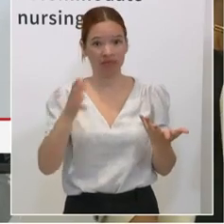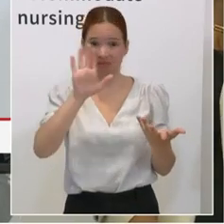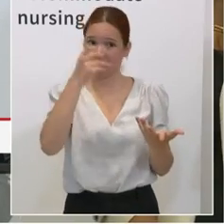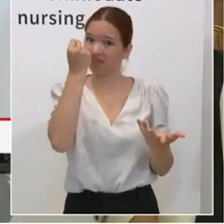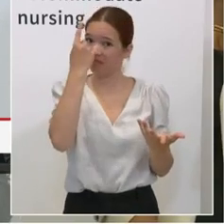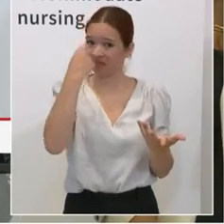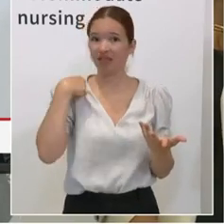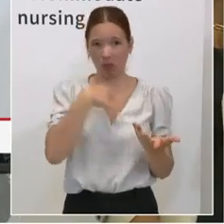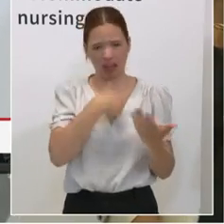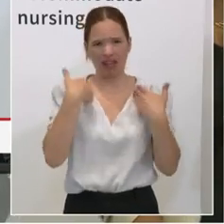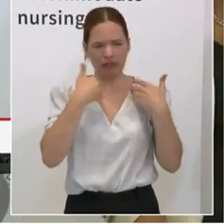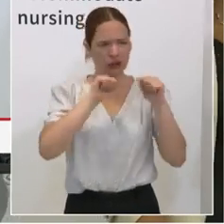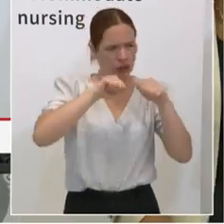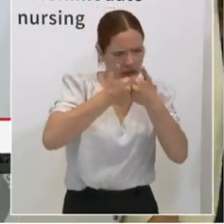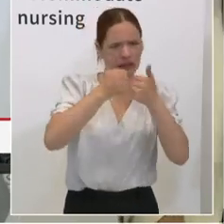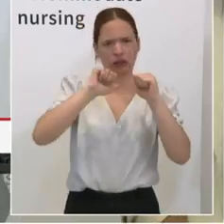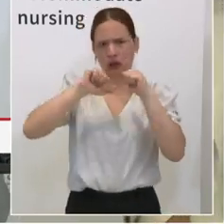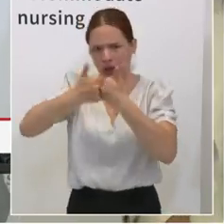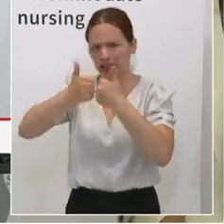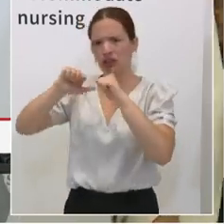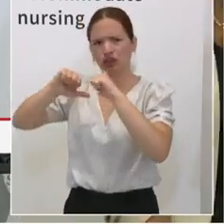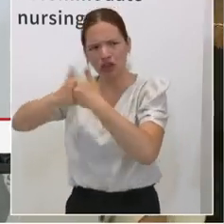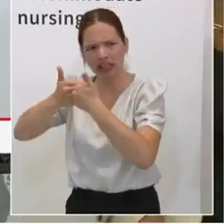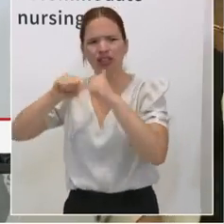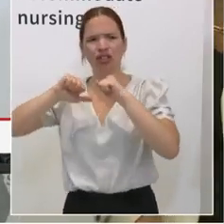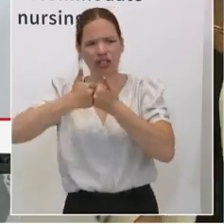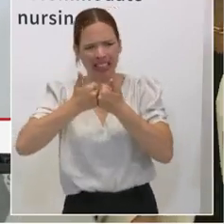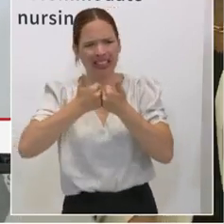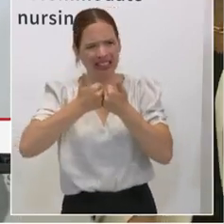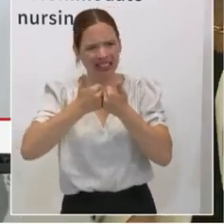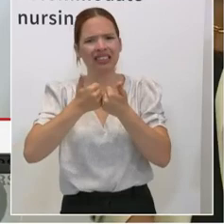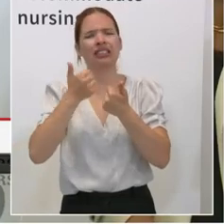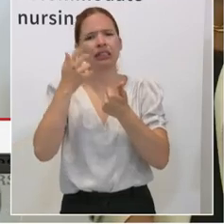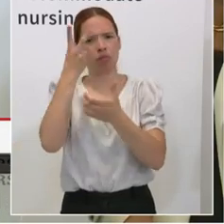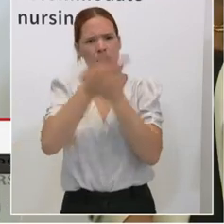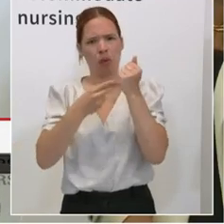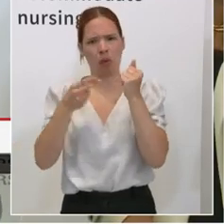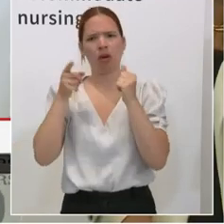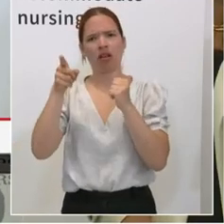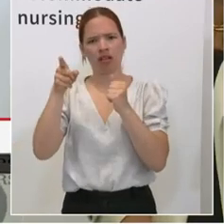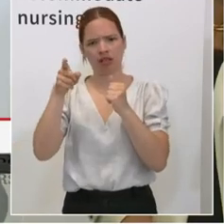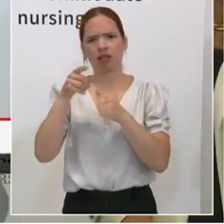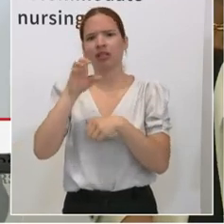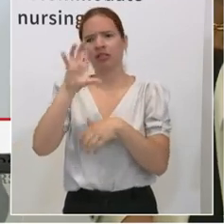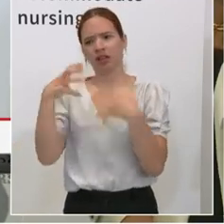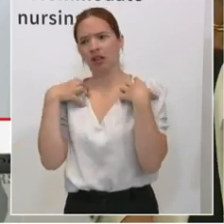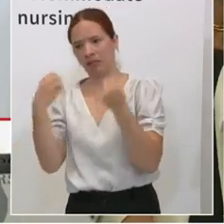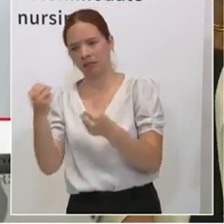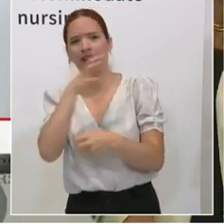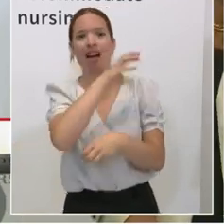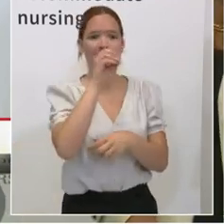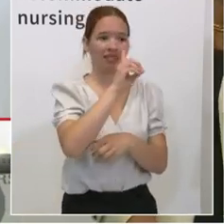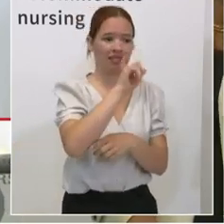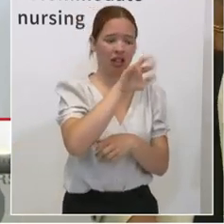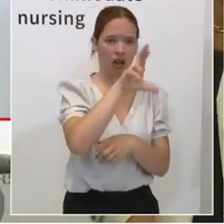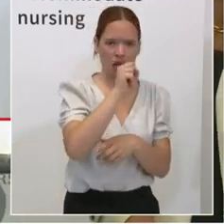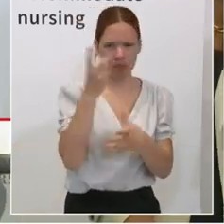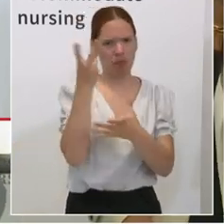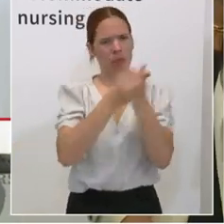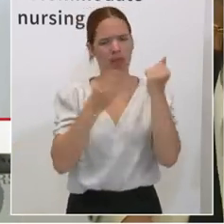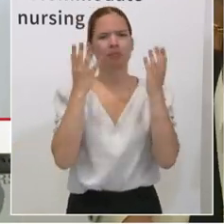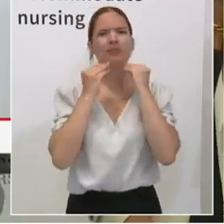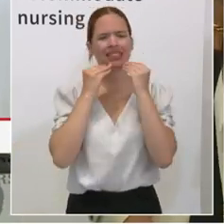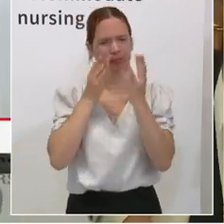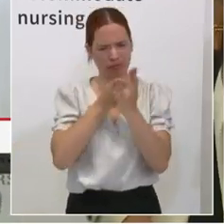and DYRS work on every single day. So the Centers of Excellence, a partnership between us